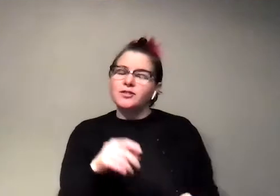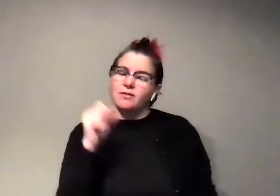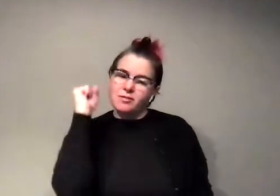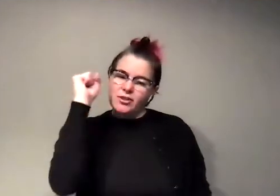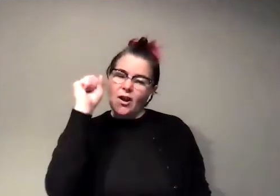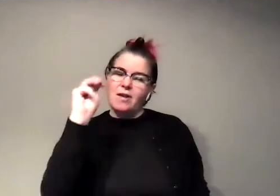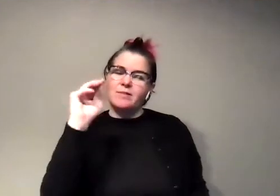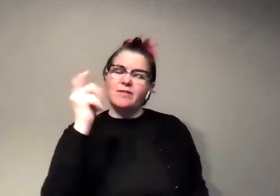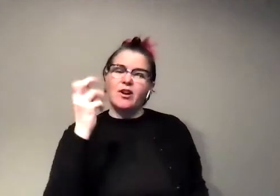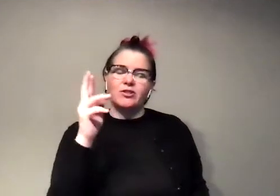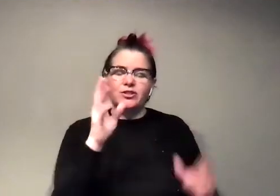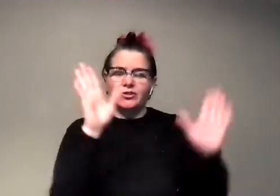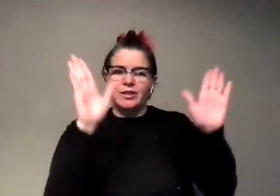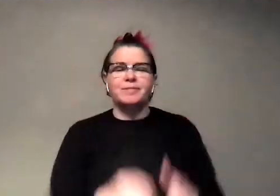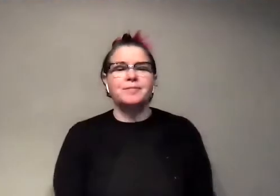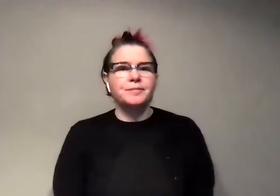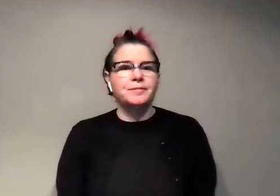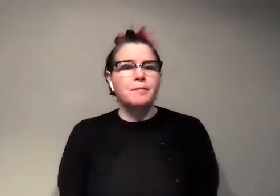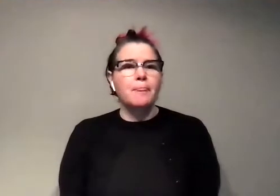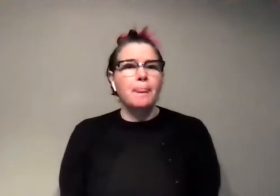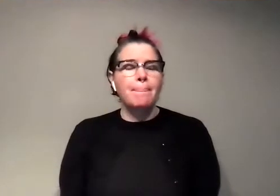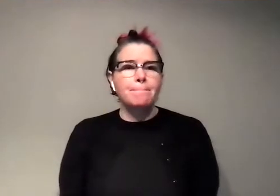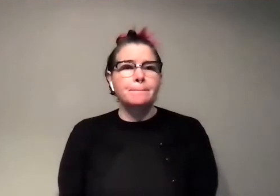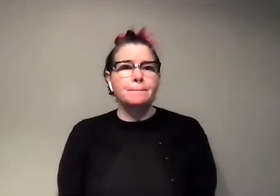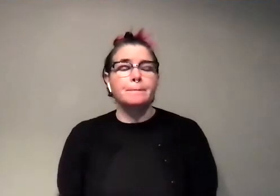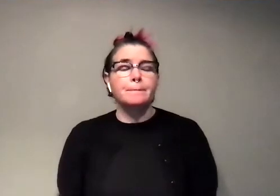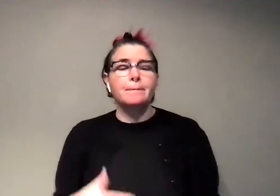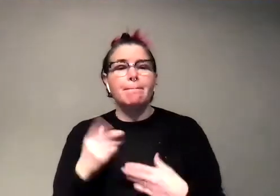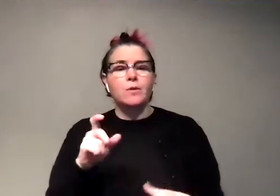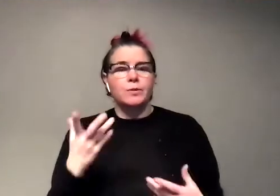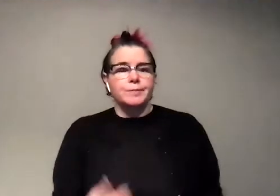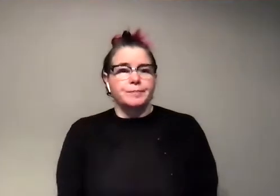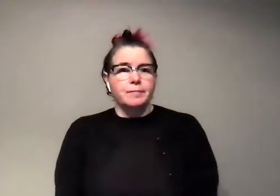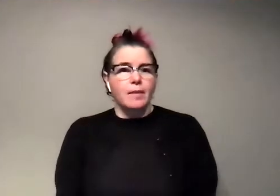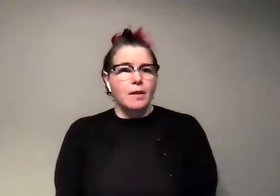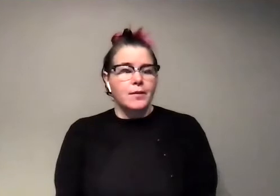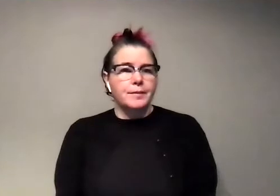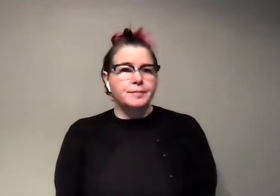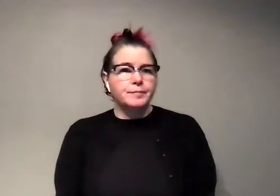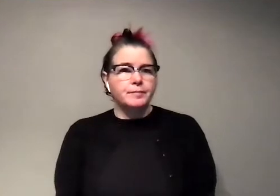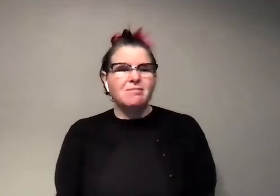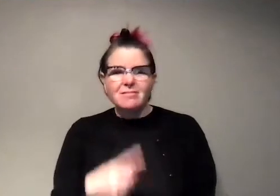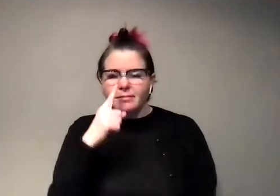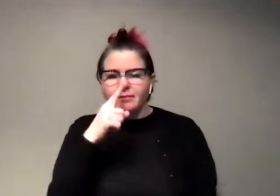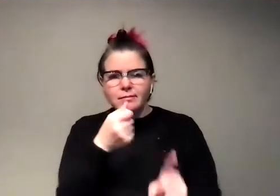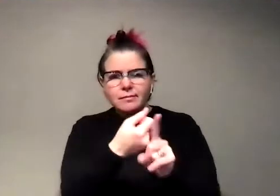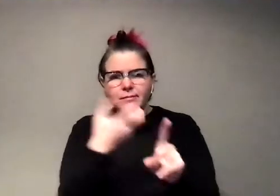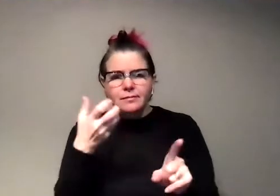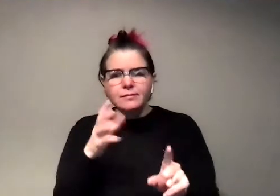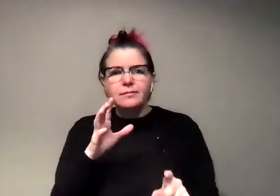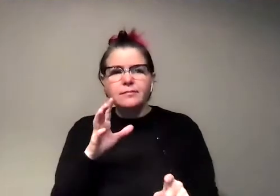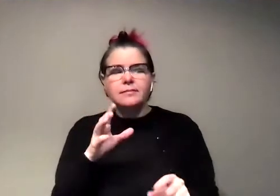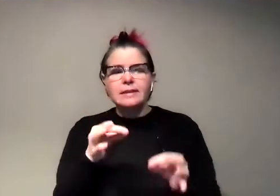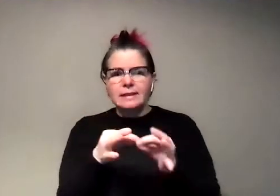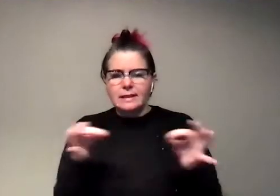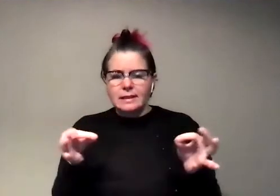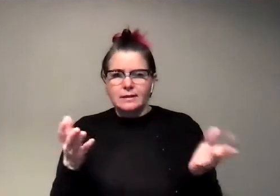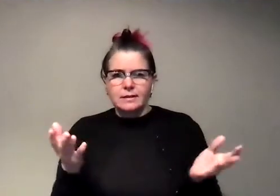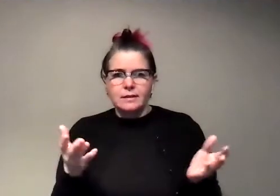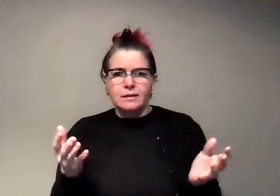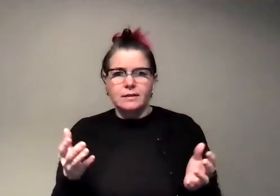is great. Awesome. The next question is, could you elaborate on the following sentence on